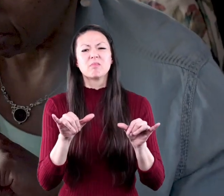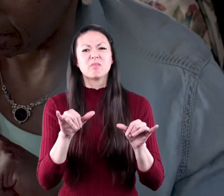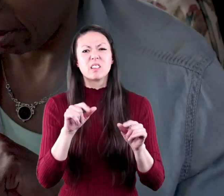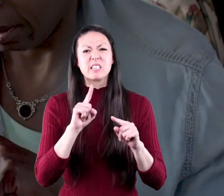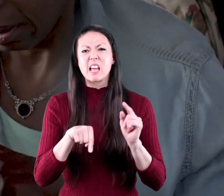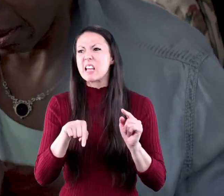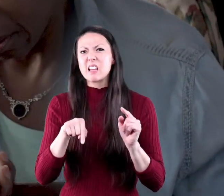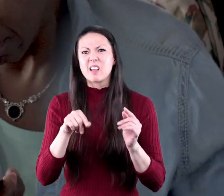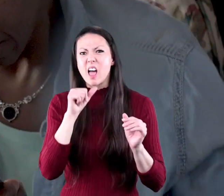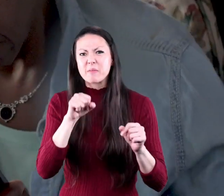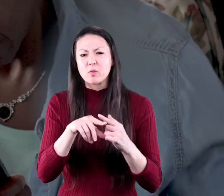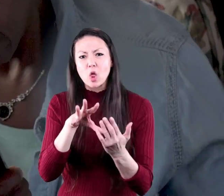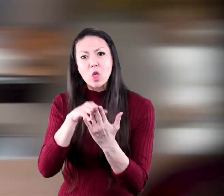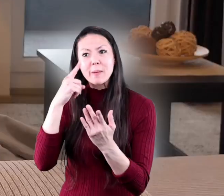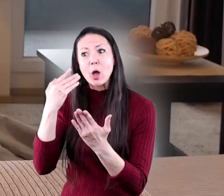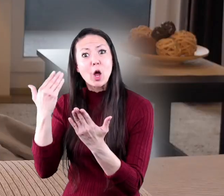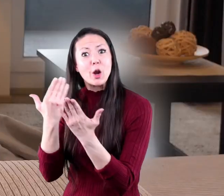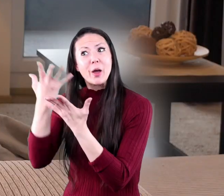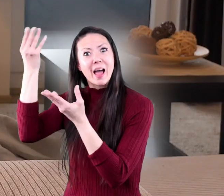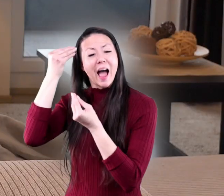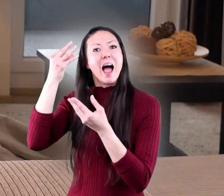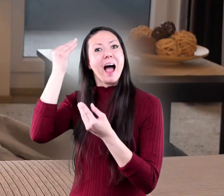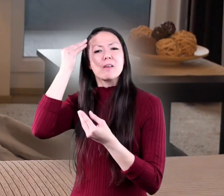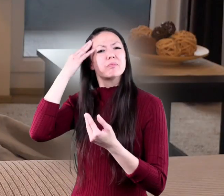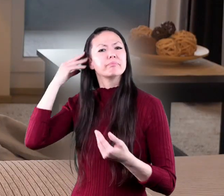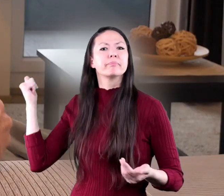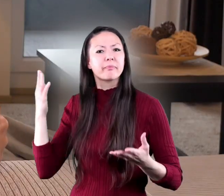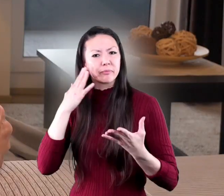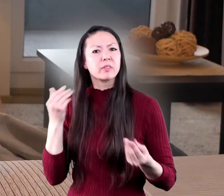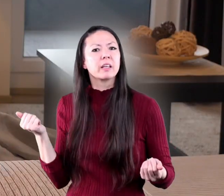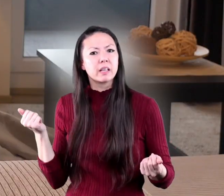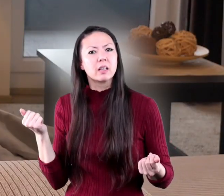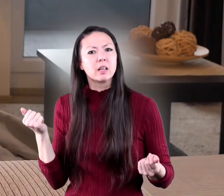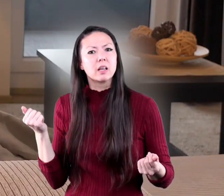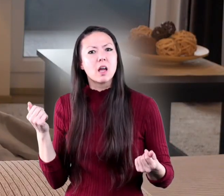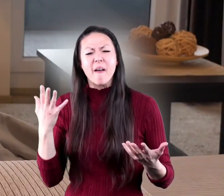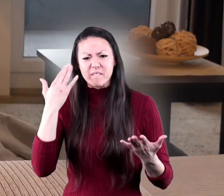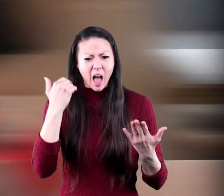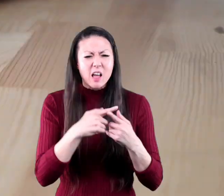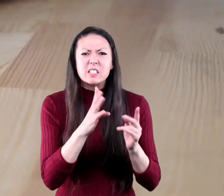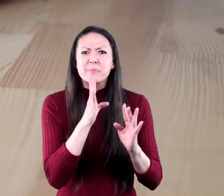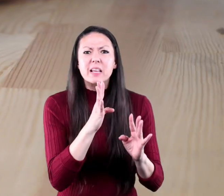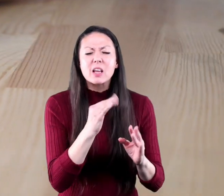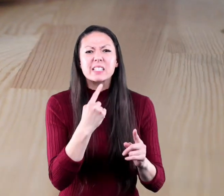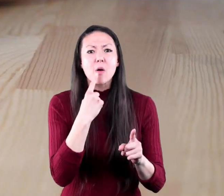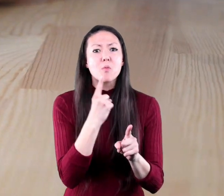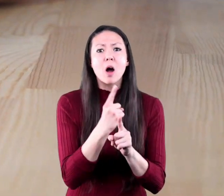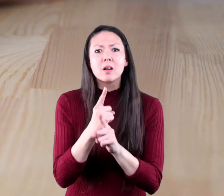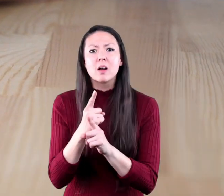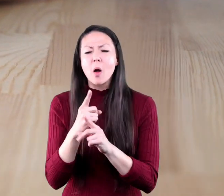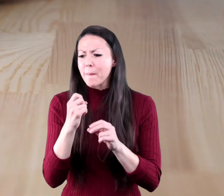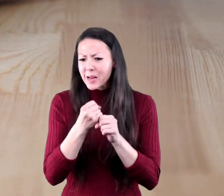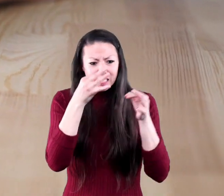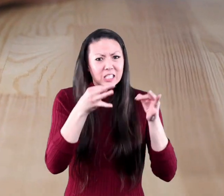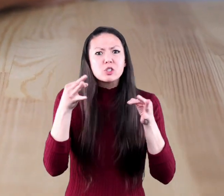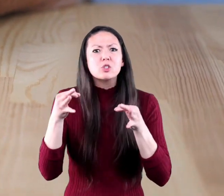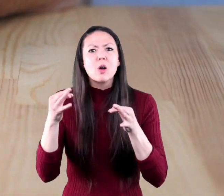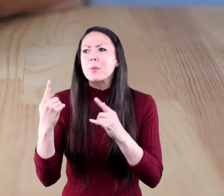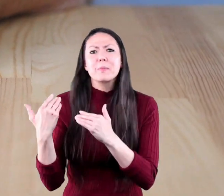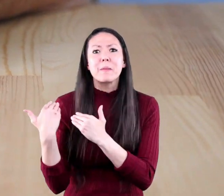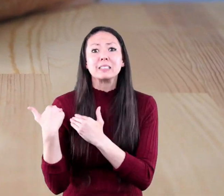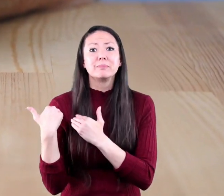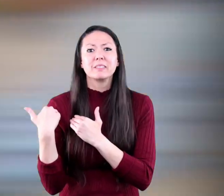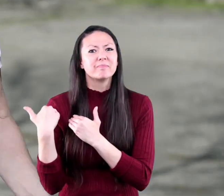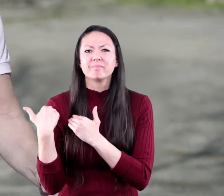learn new things unable to find the right words to say not making responsible decisions